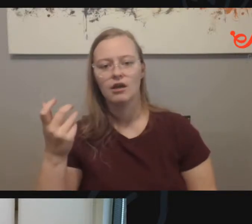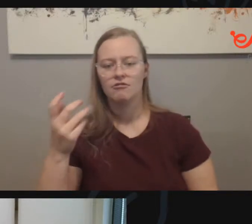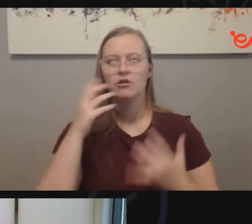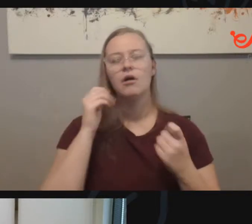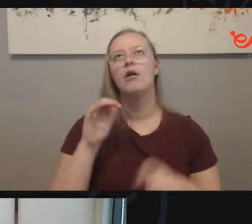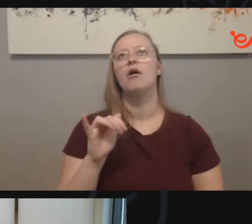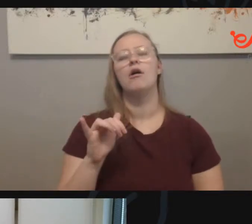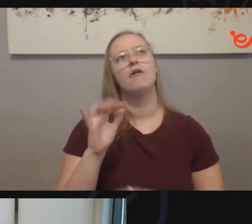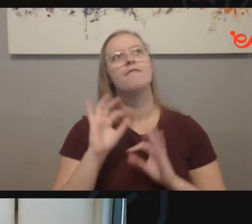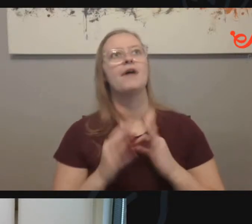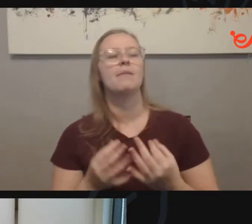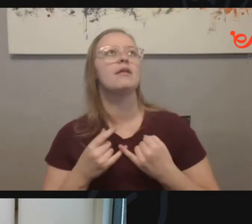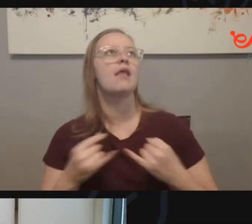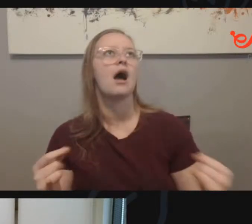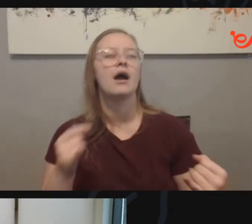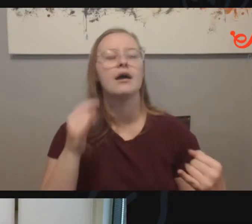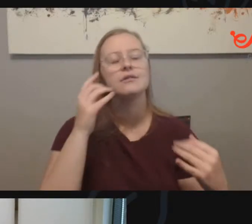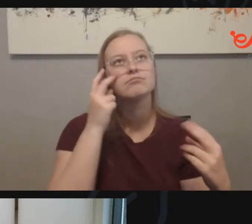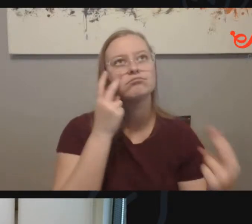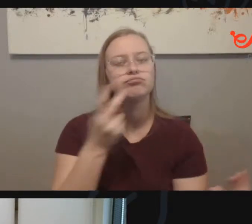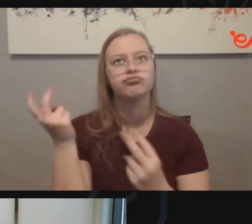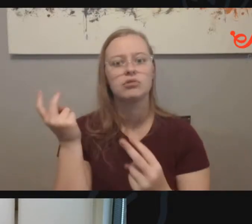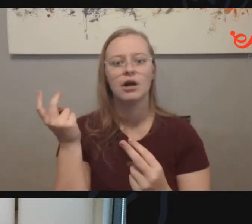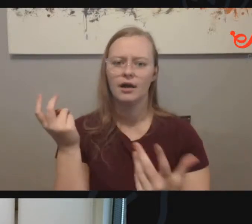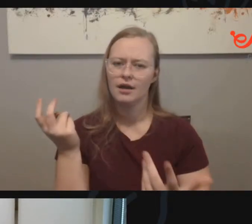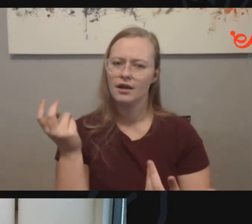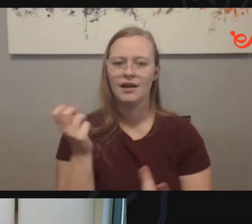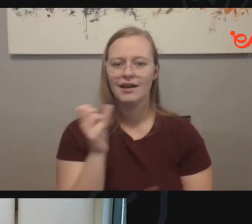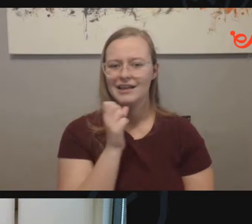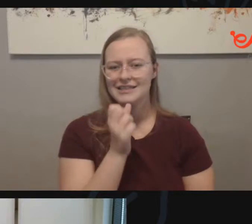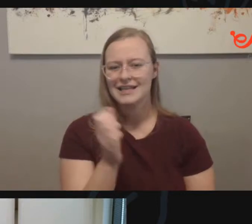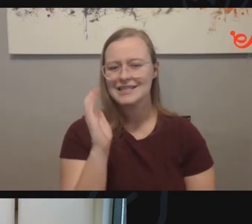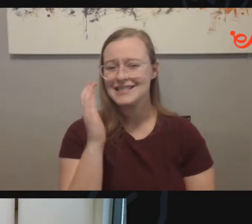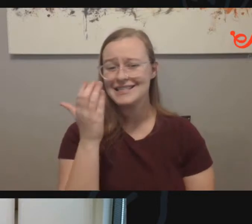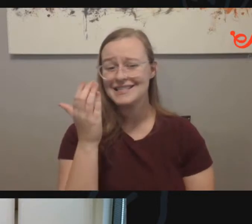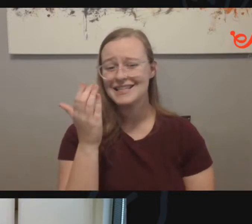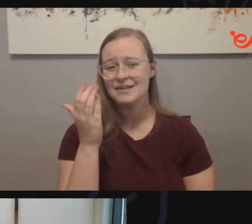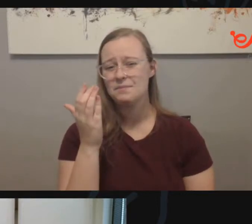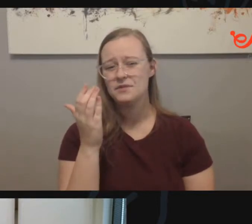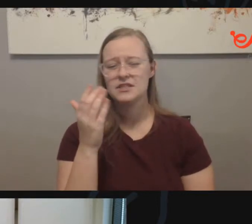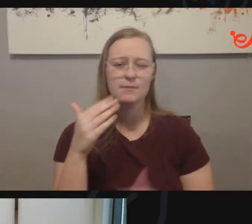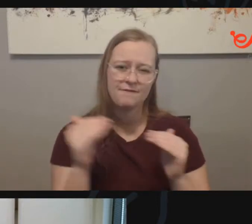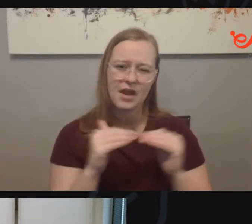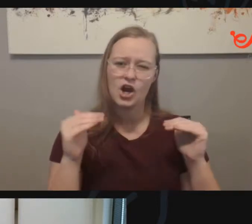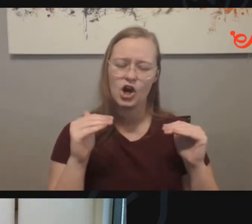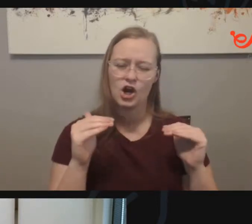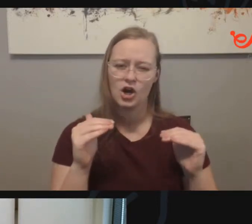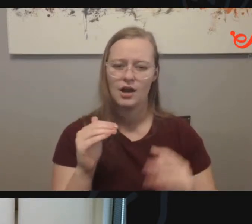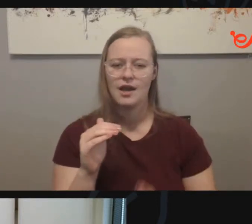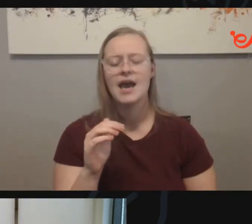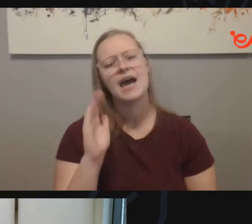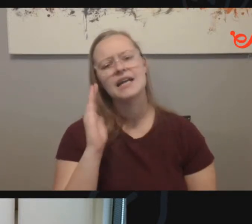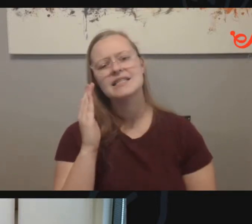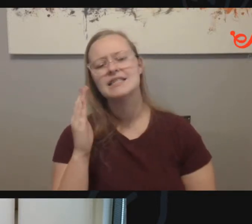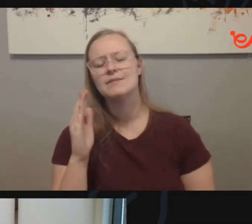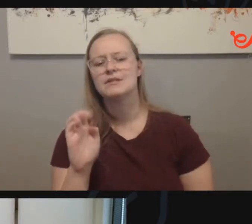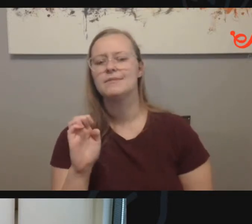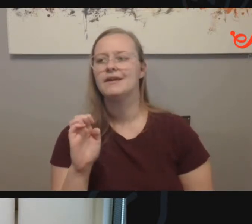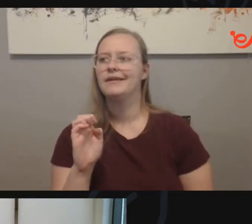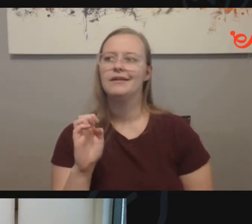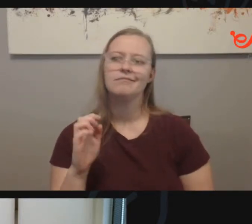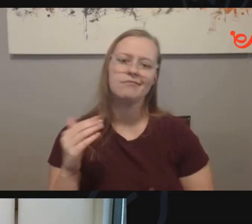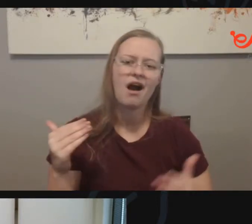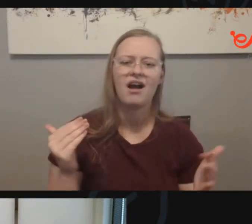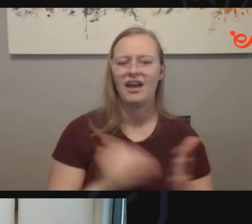lines, it doesn't seem to be just, and it seems to be against the spirit